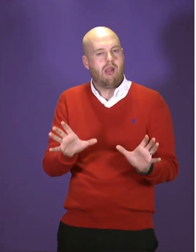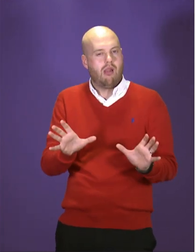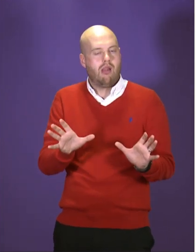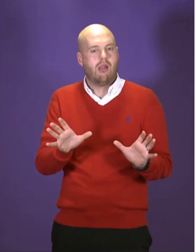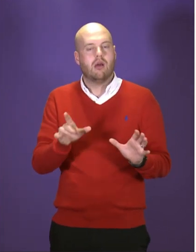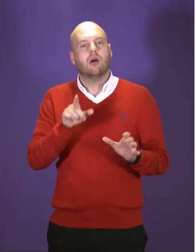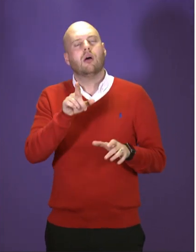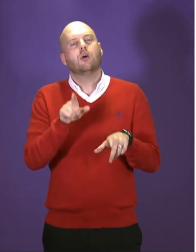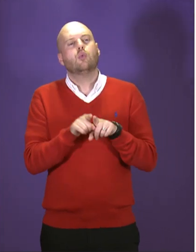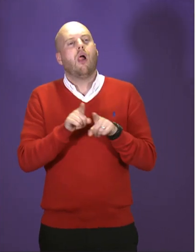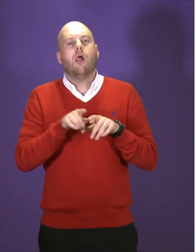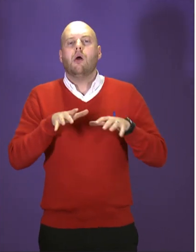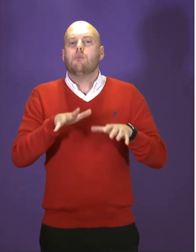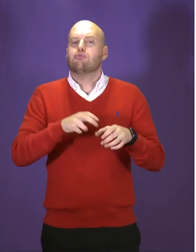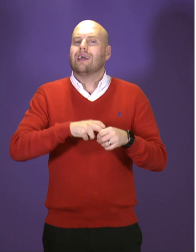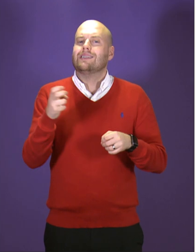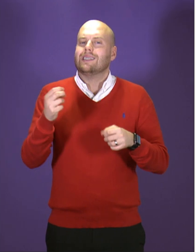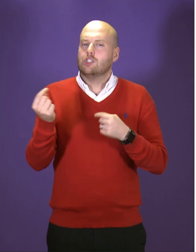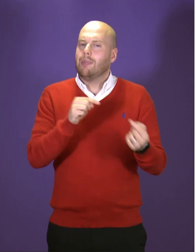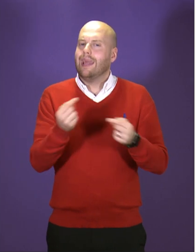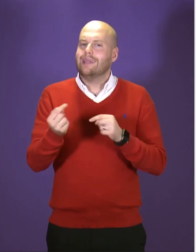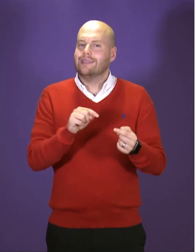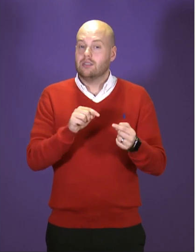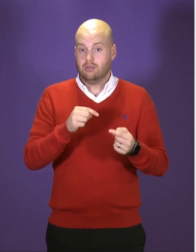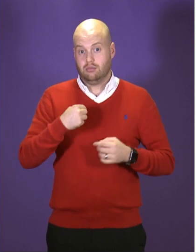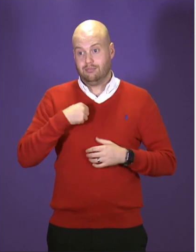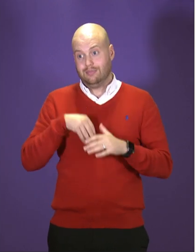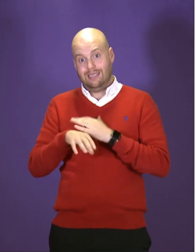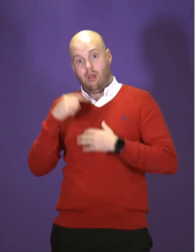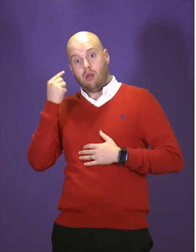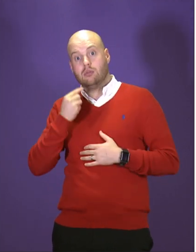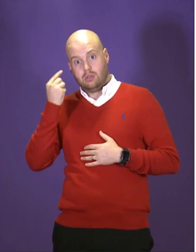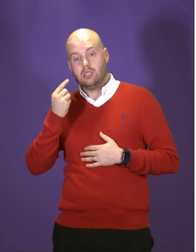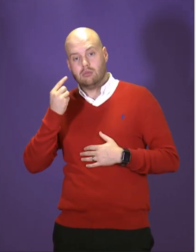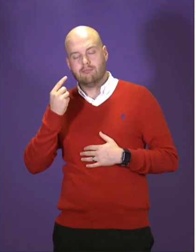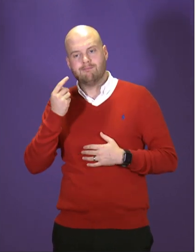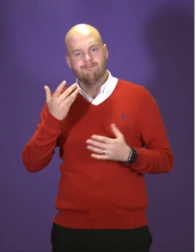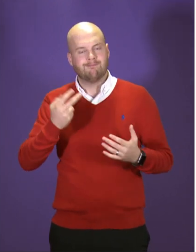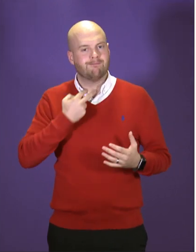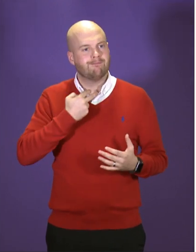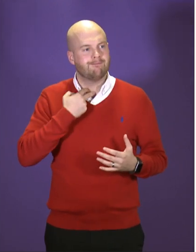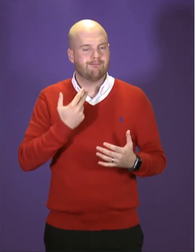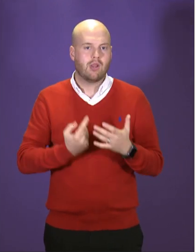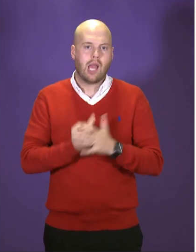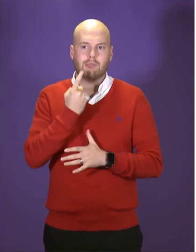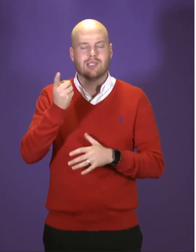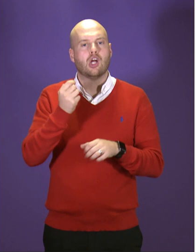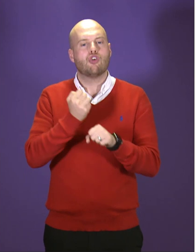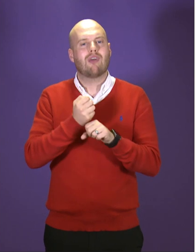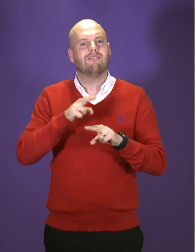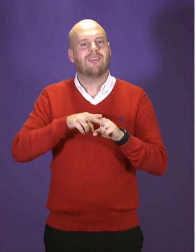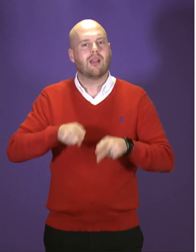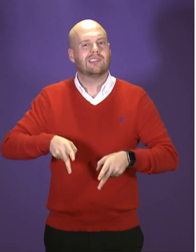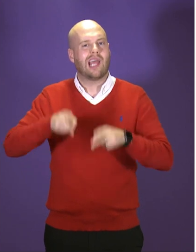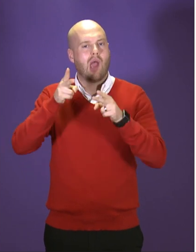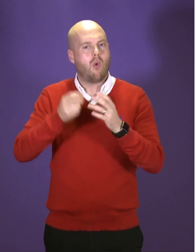debates, with, for us in London, the shadow of Grenfell Towers, reminding us of the consequences of